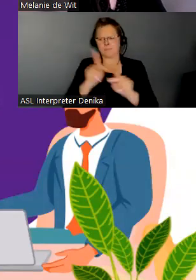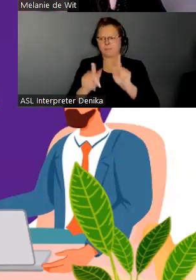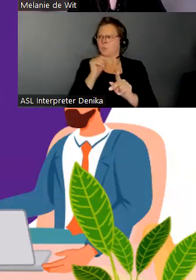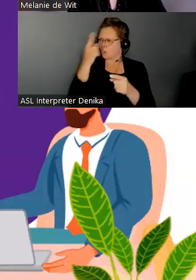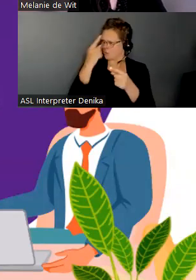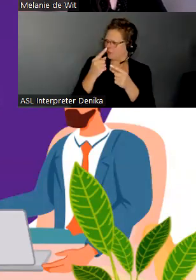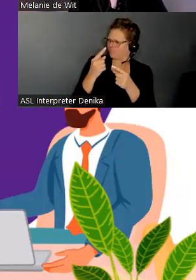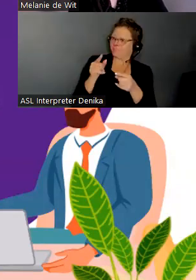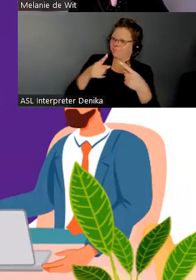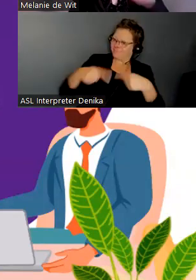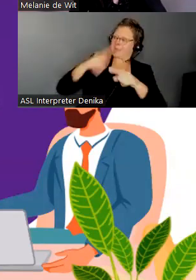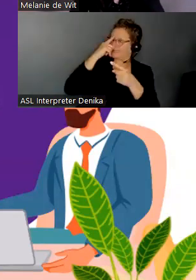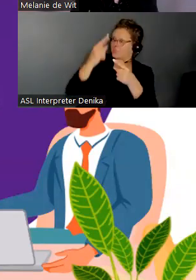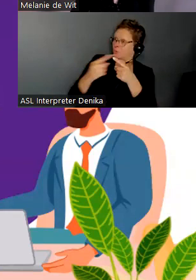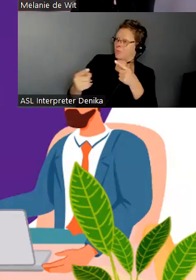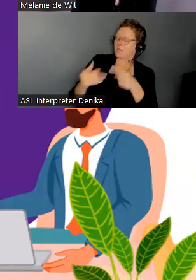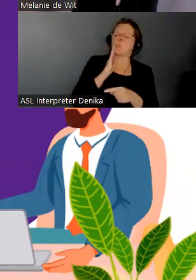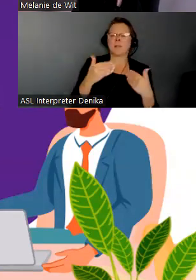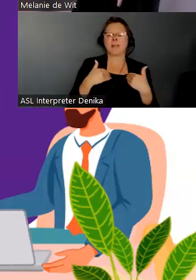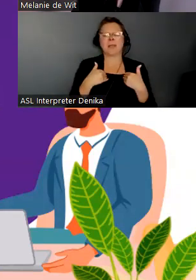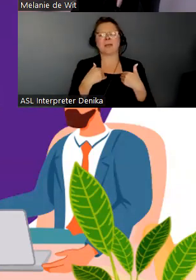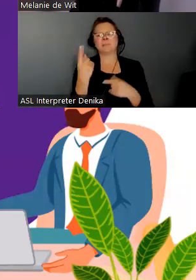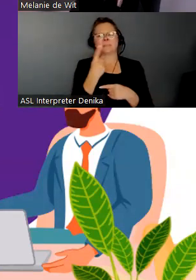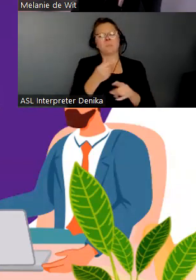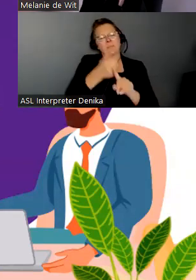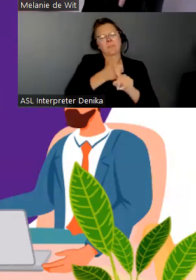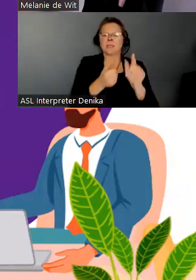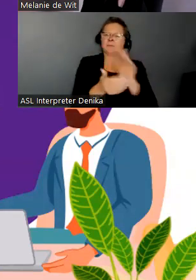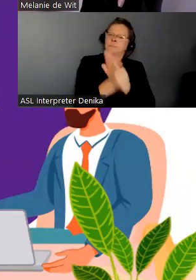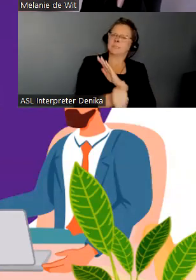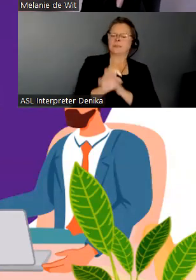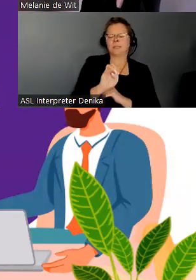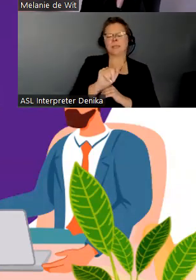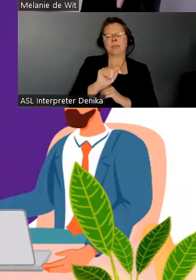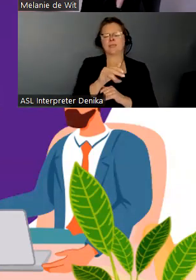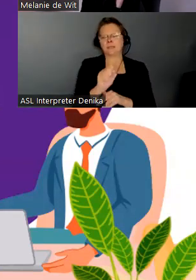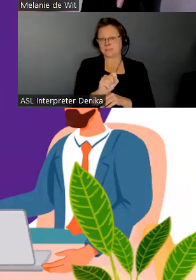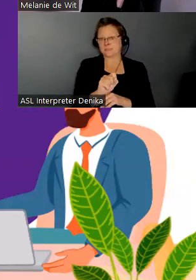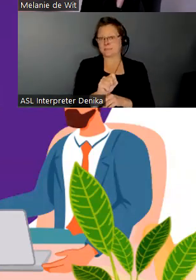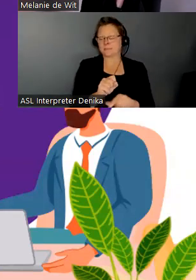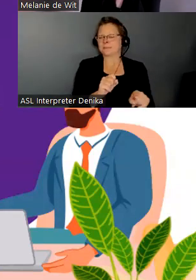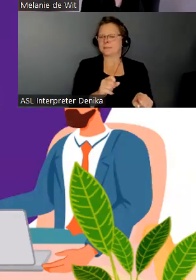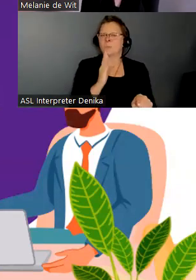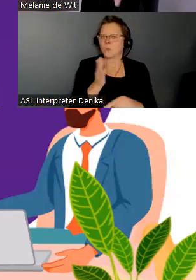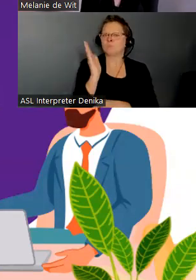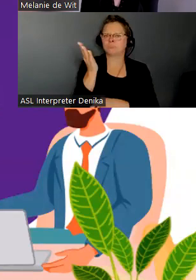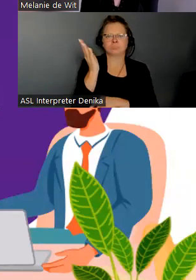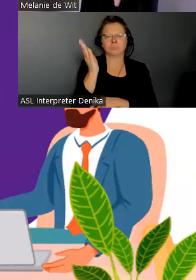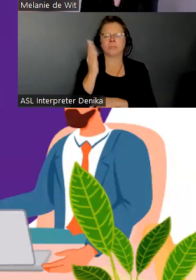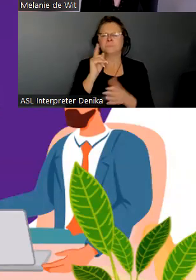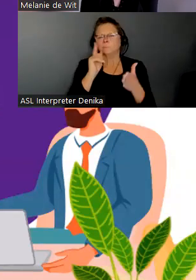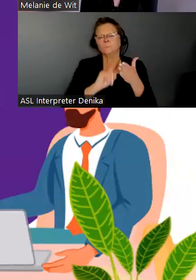a bioethicist, who will be attending the conference and speaking. So check that out on our website to get to the